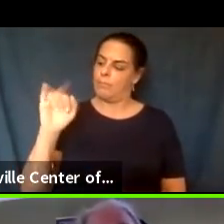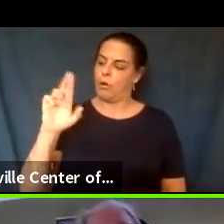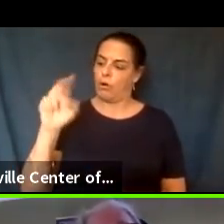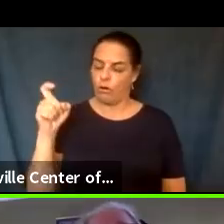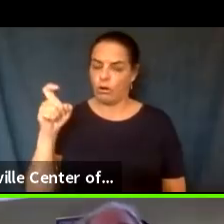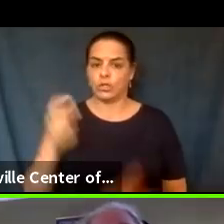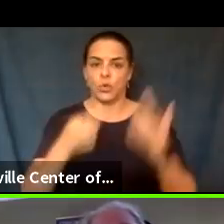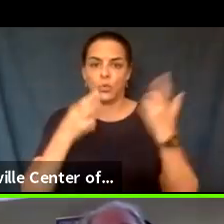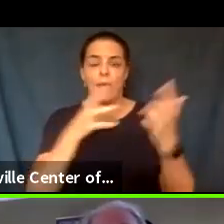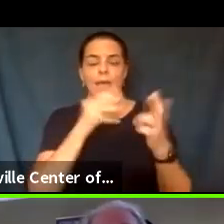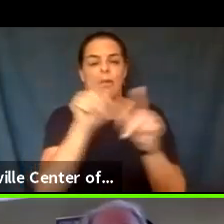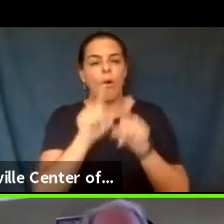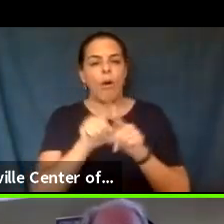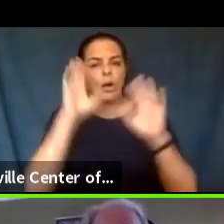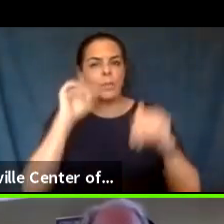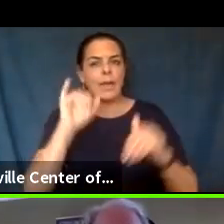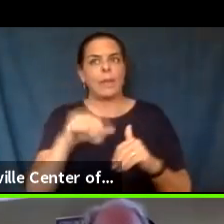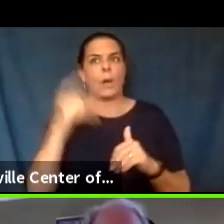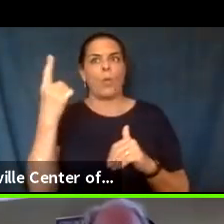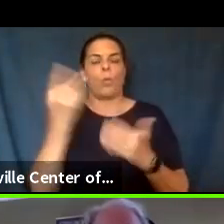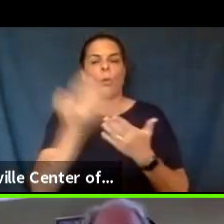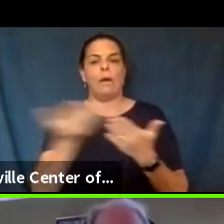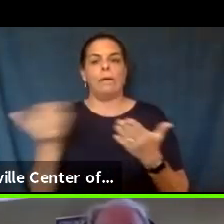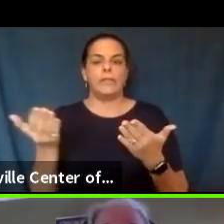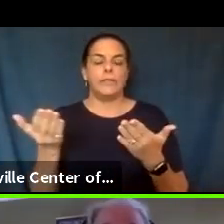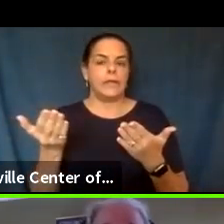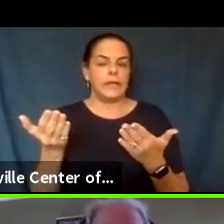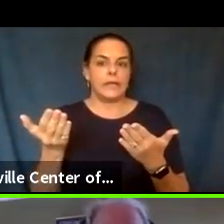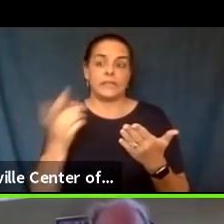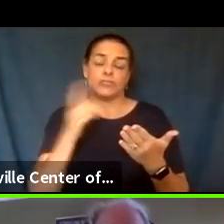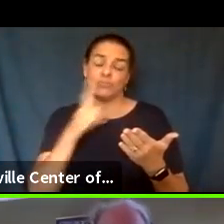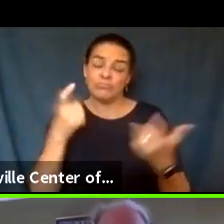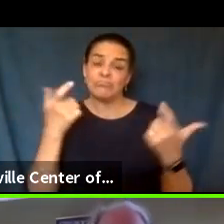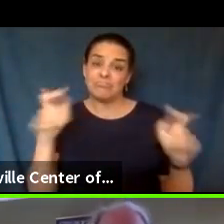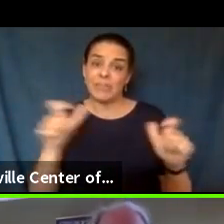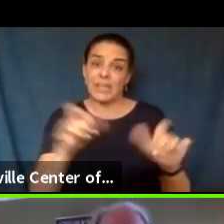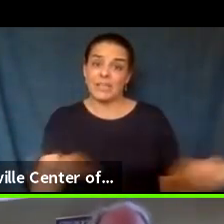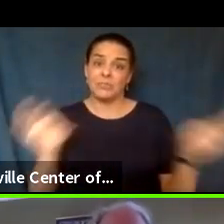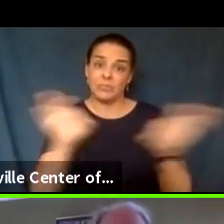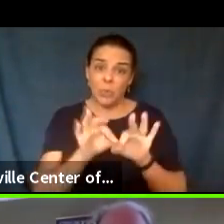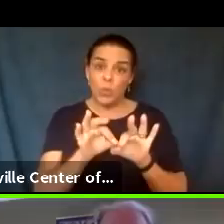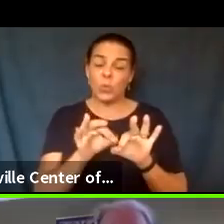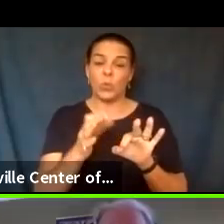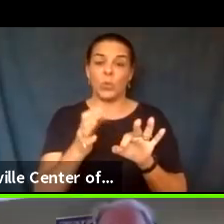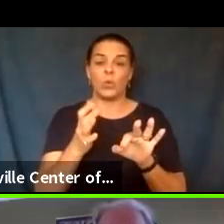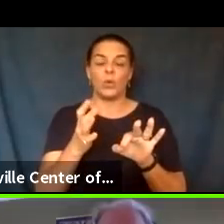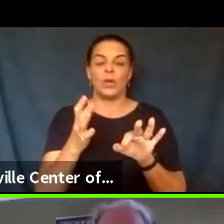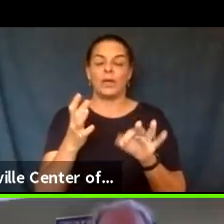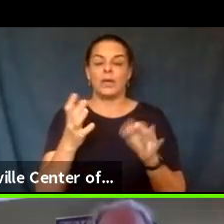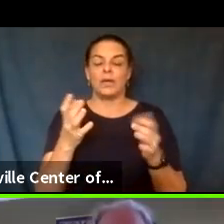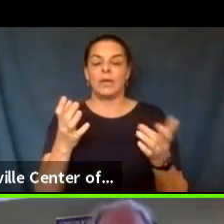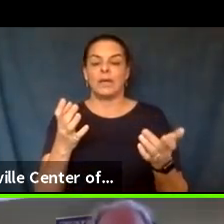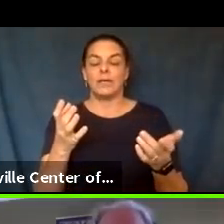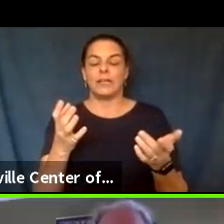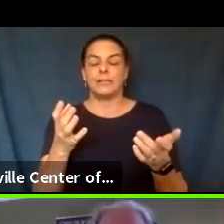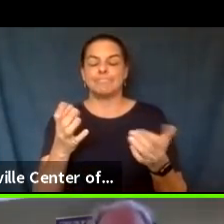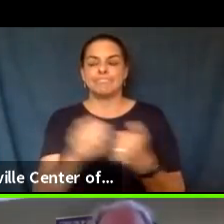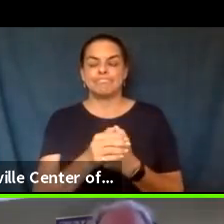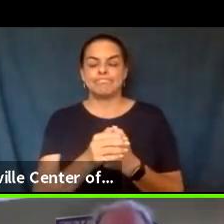in anticipation of the one variable that is huge that we can't